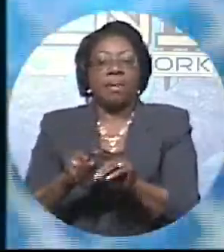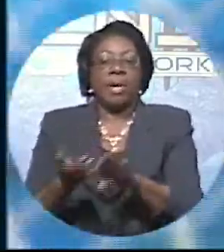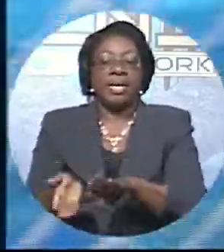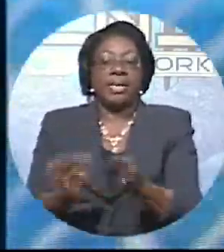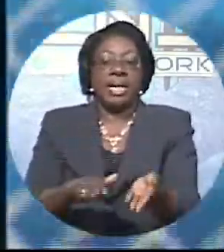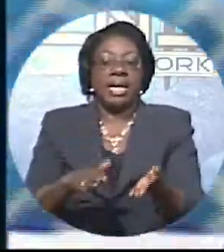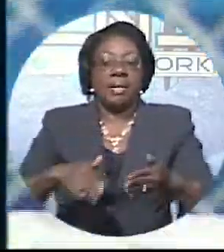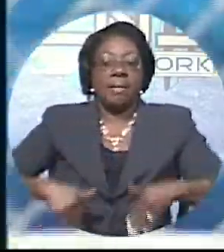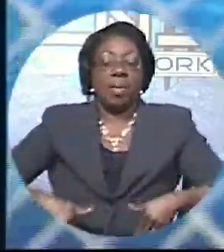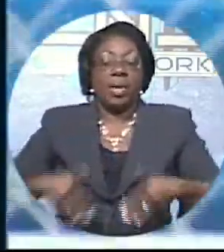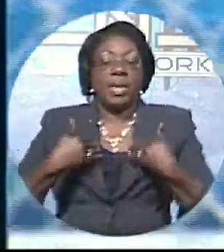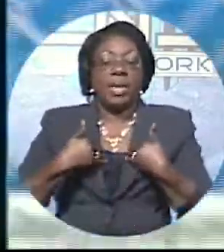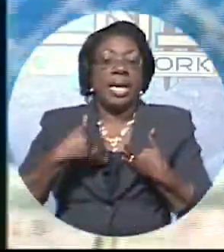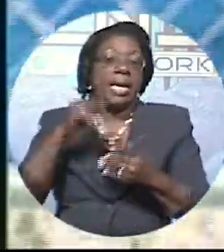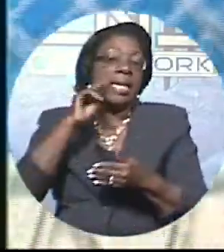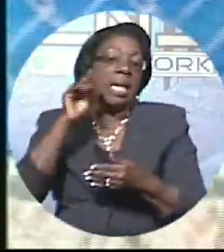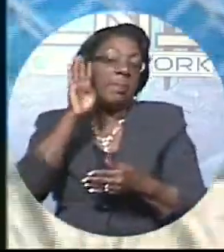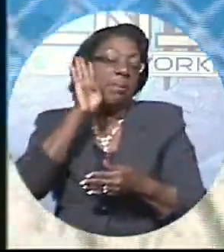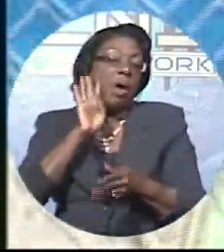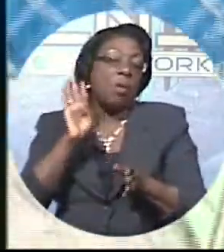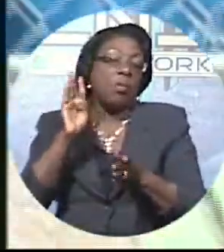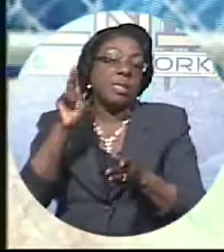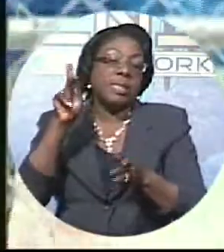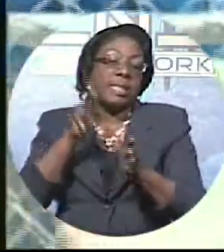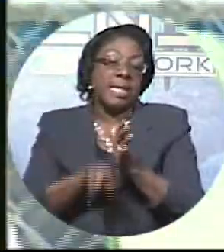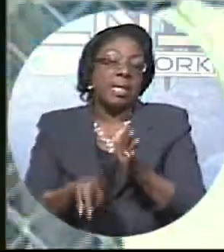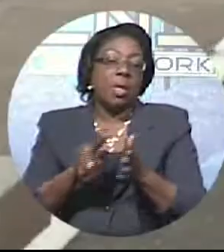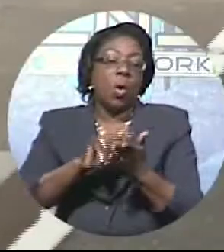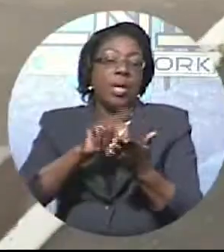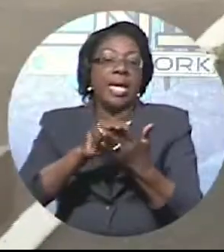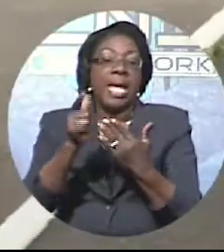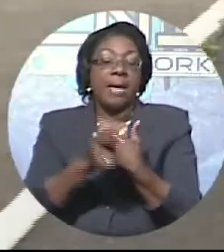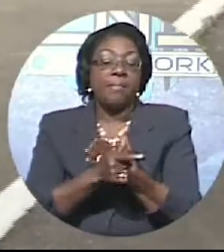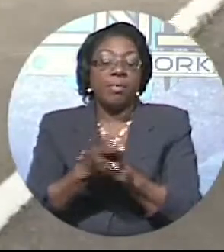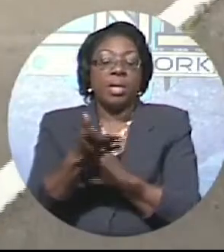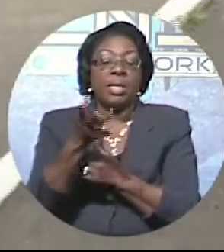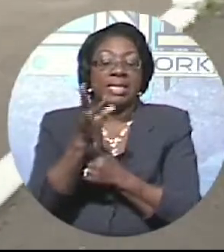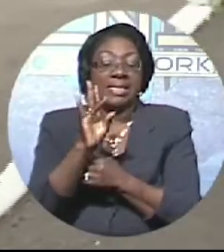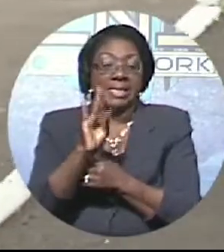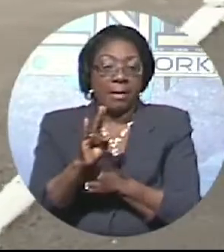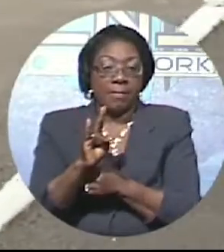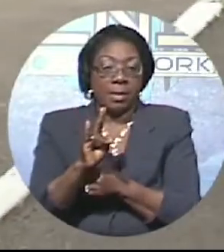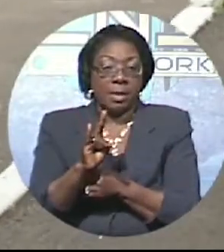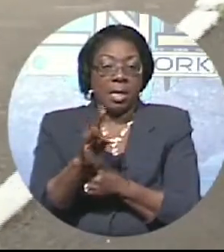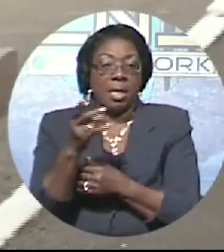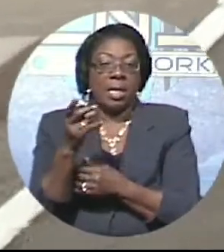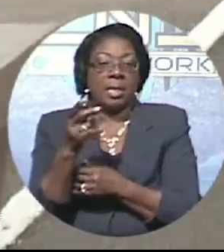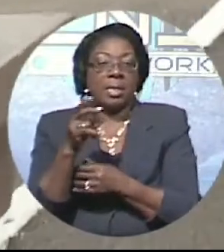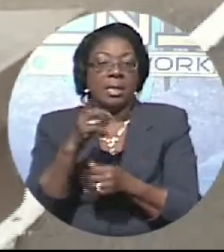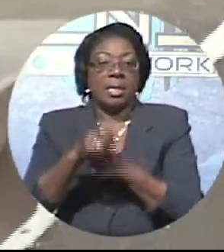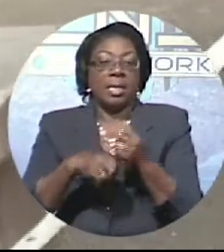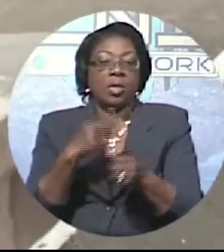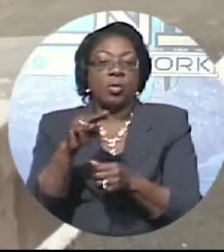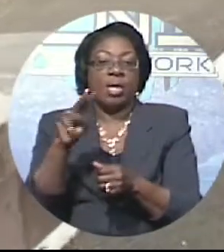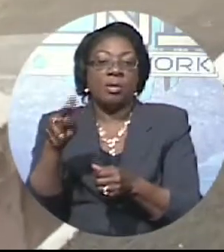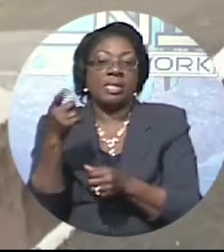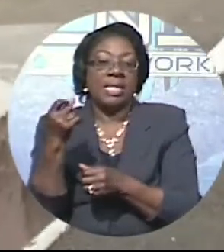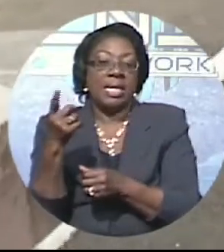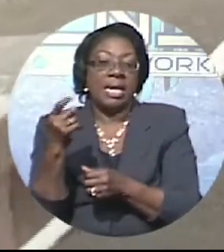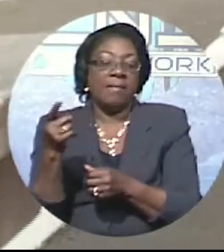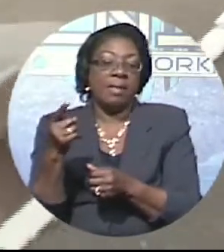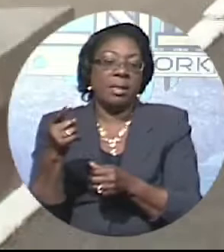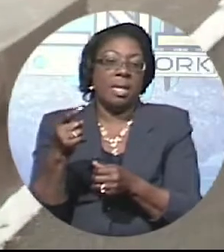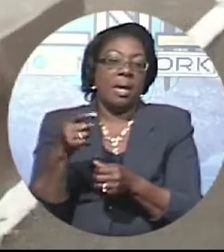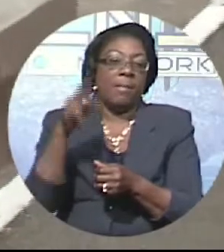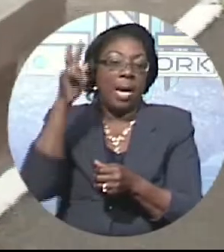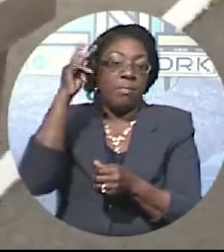may recall that Nellie Mae Brown was killed April 7th of 2011, allegedly at the hands of contractor Prince Hepburn following a